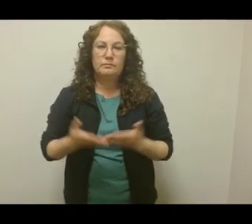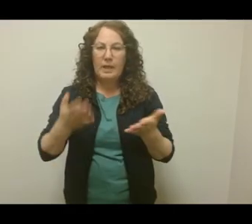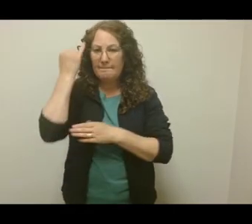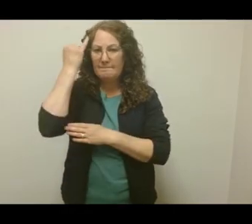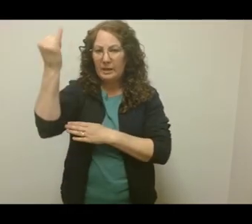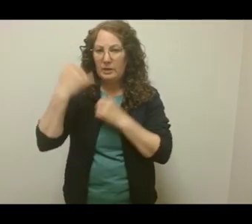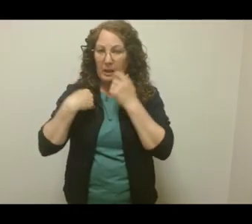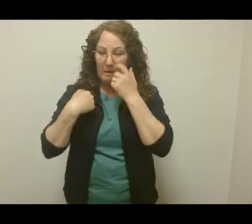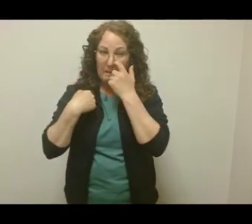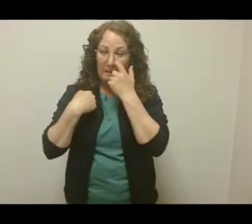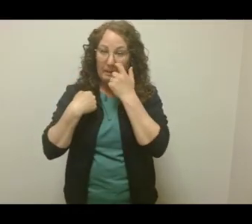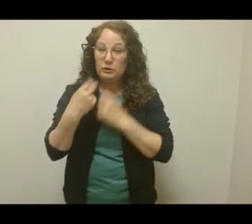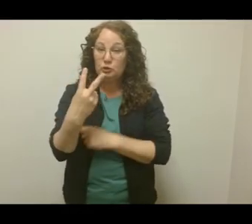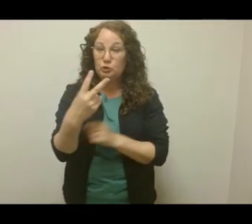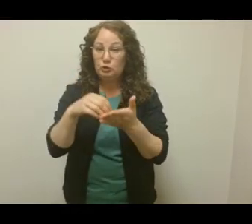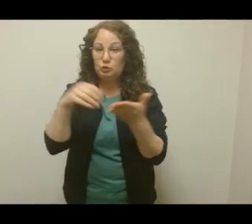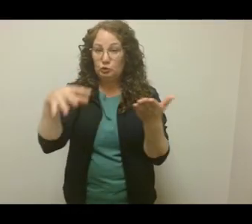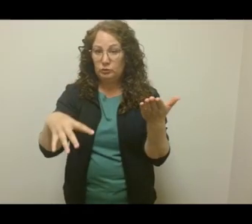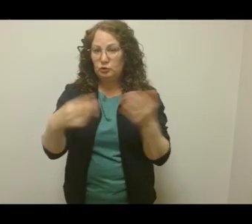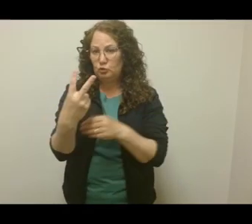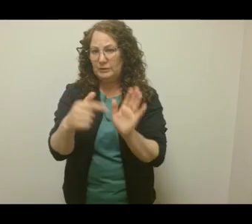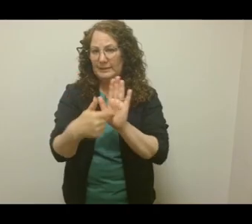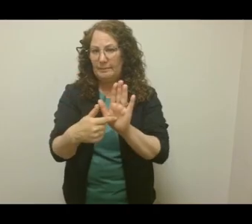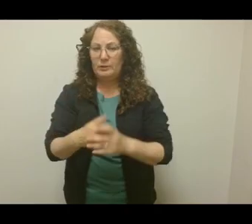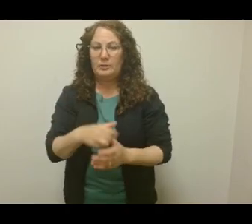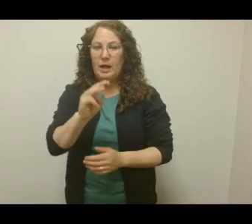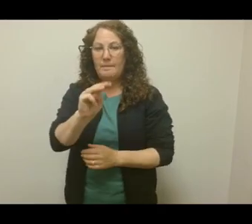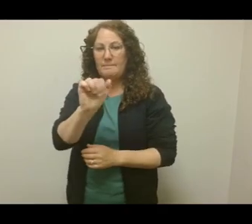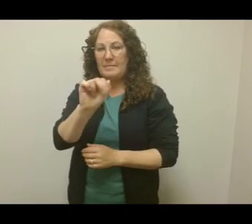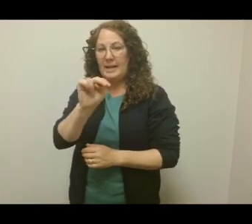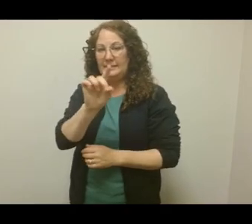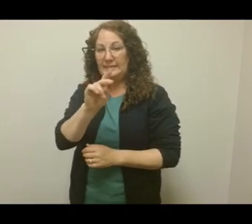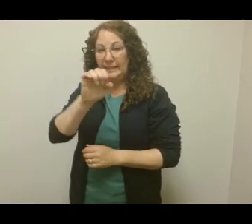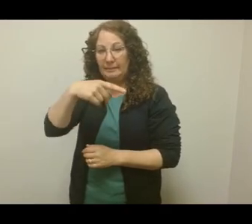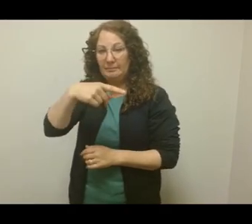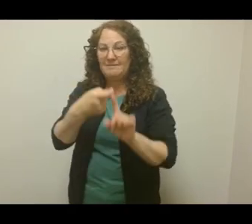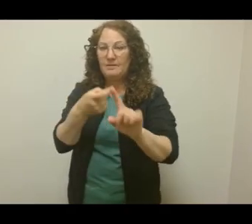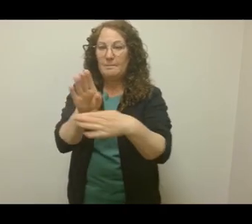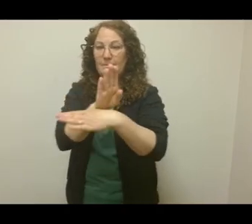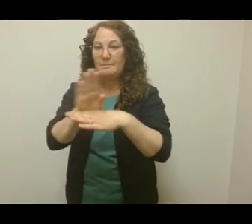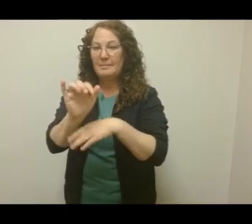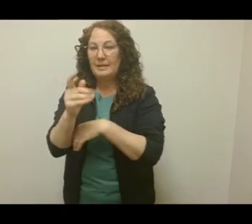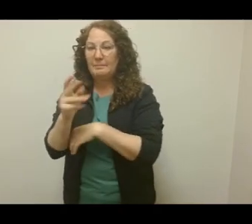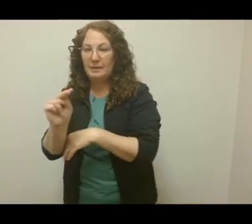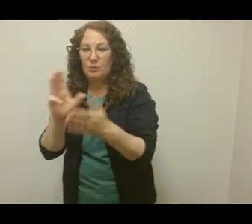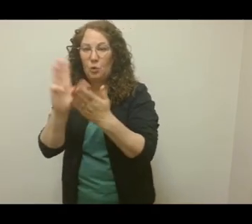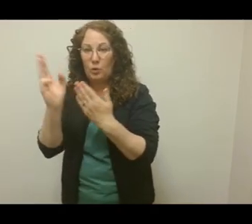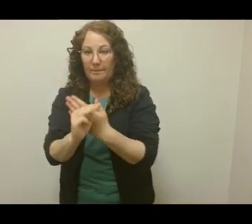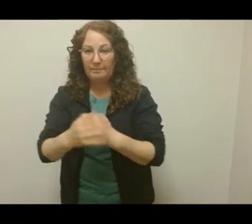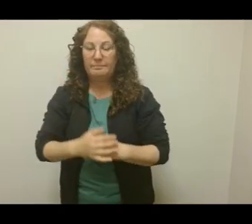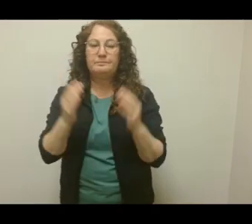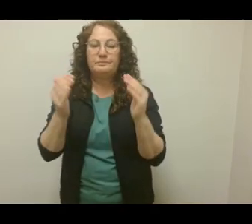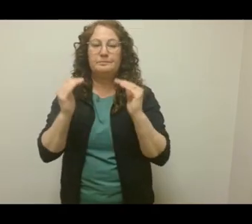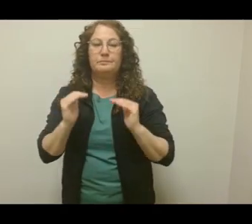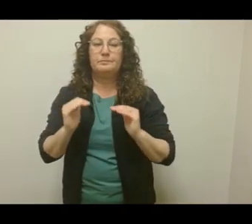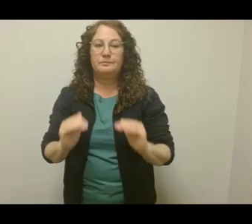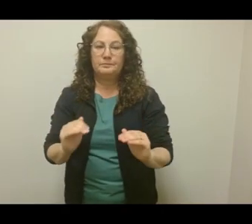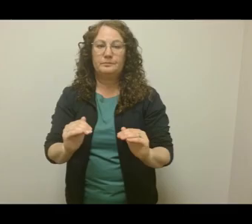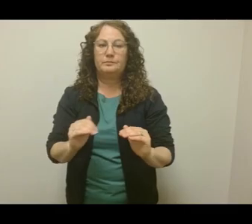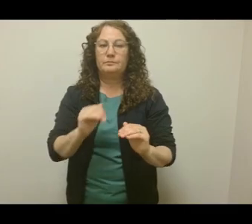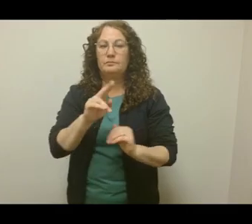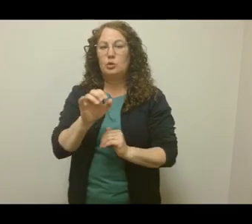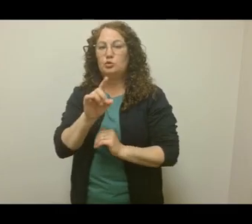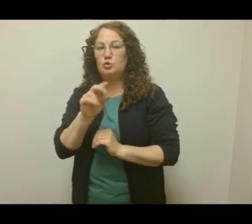two students. We're going to look at two examples. We've got Mandeep from the Business Administration program, and we have Olu from the Social Innovation